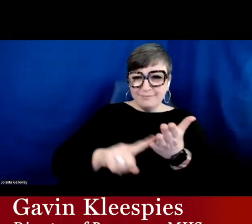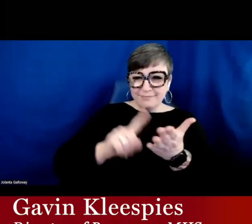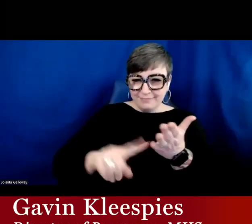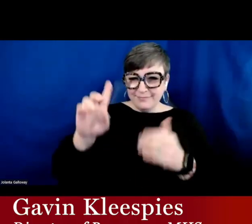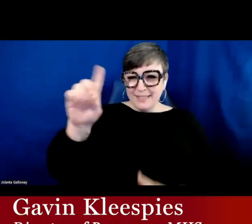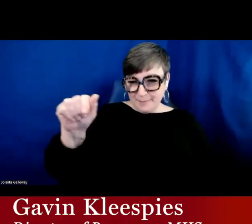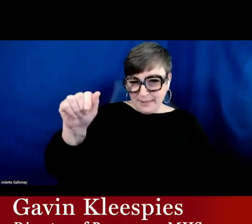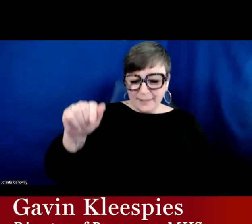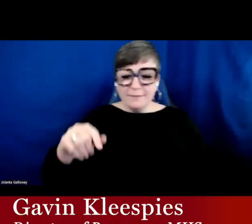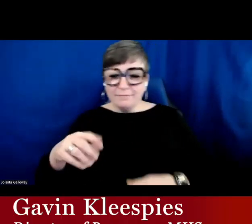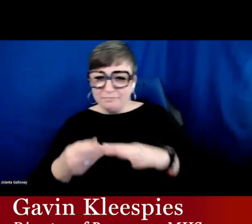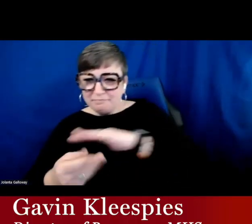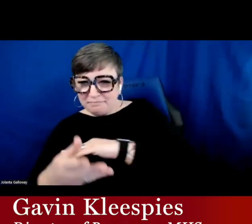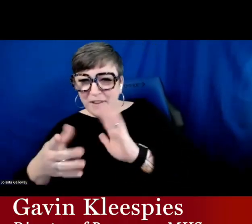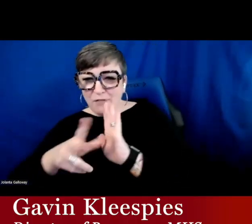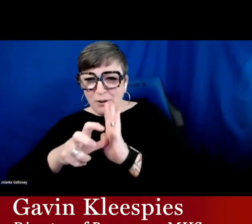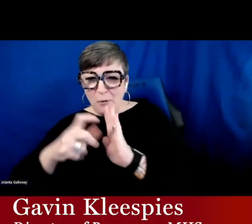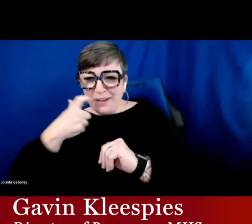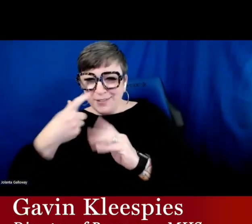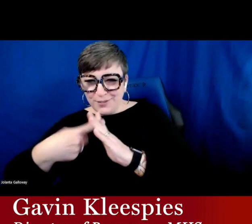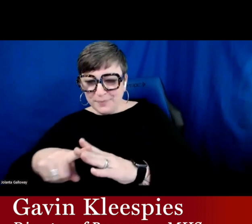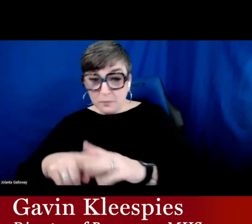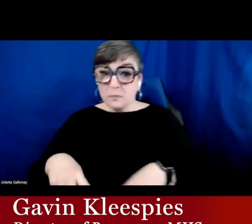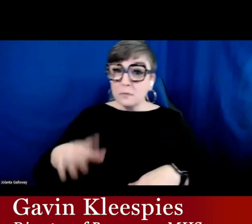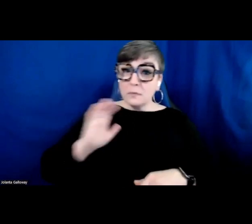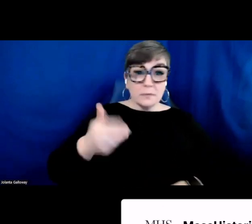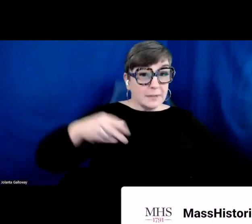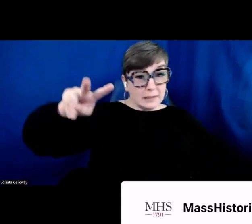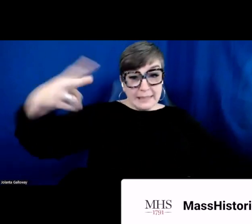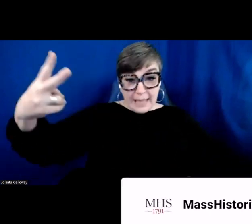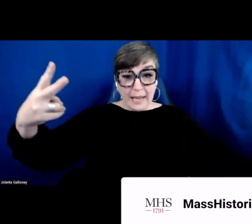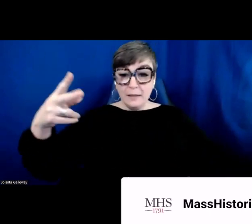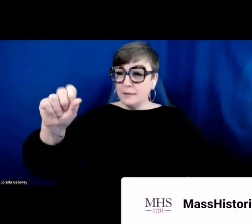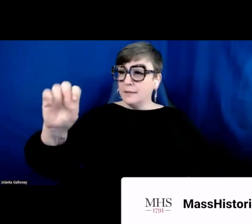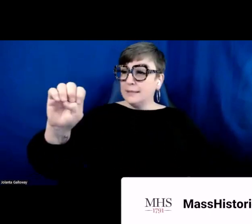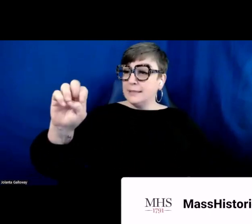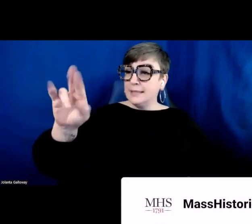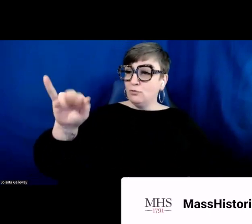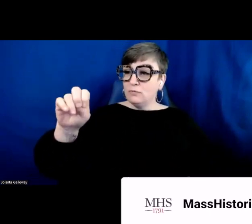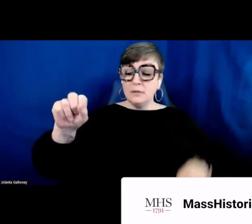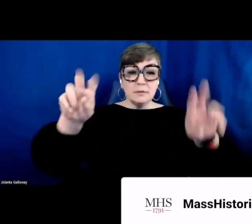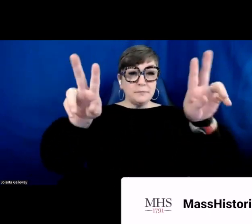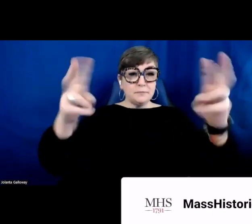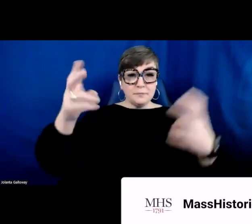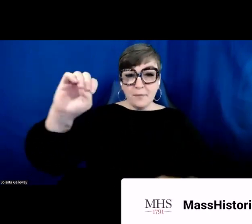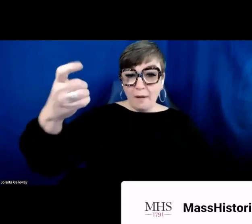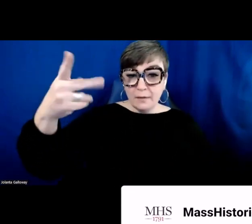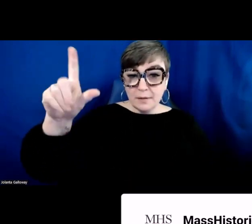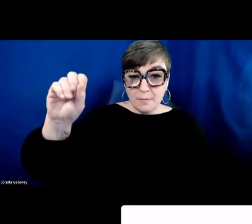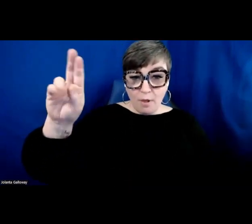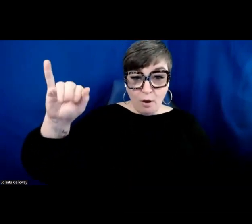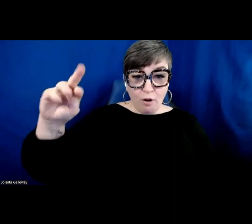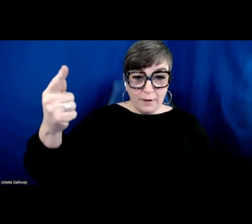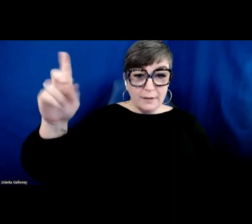this is actually our uh second uh series exploring disability history that we've hosted um and